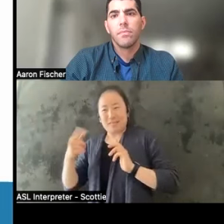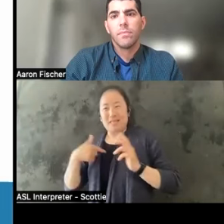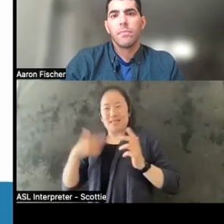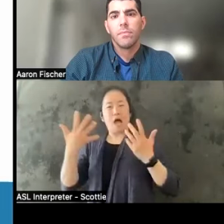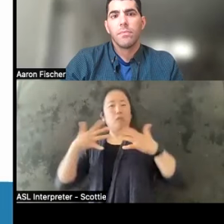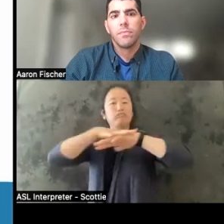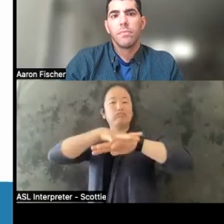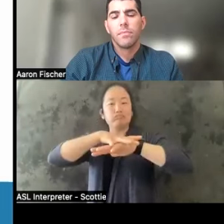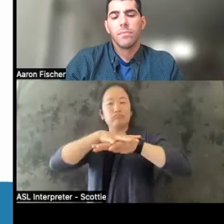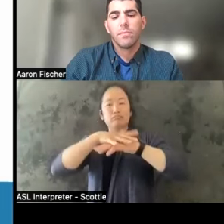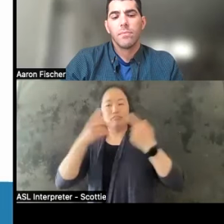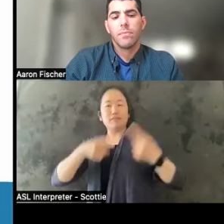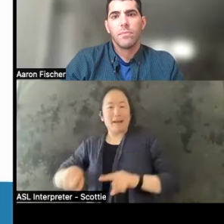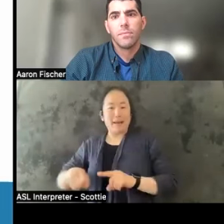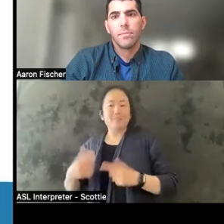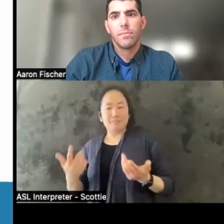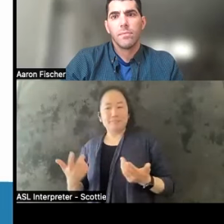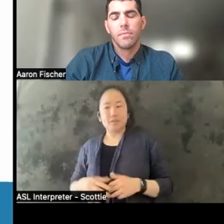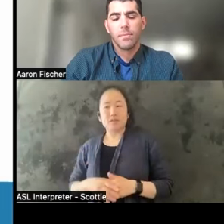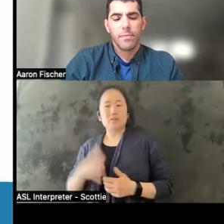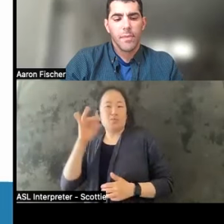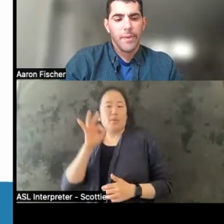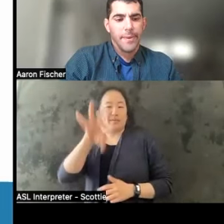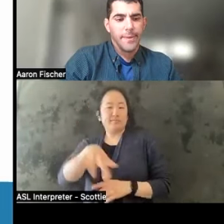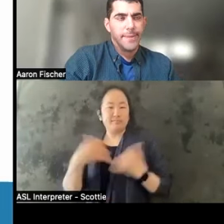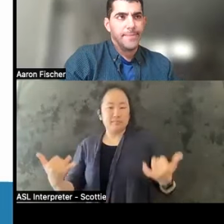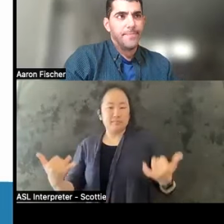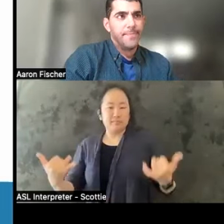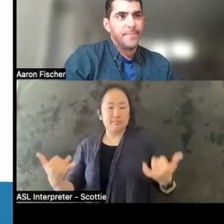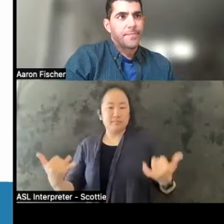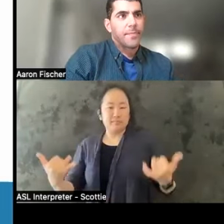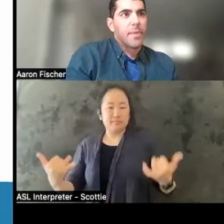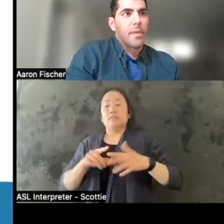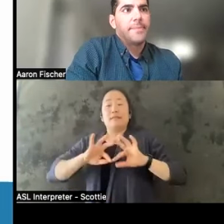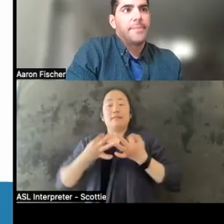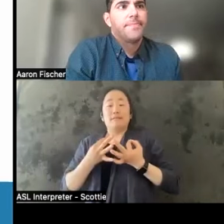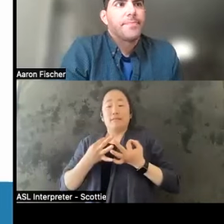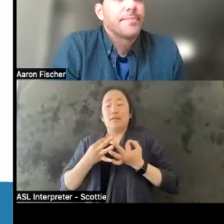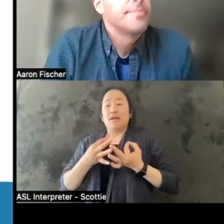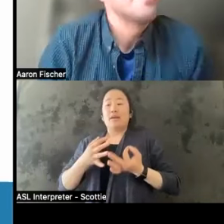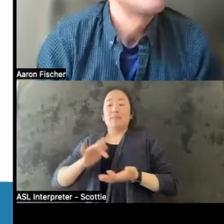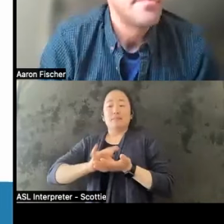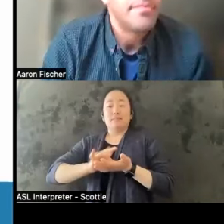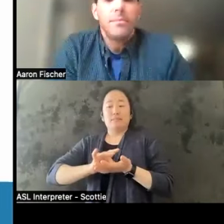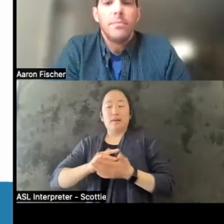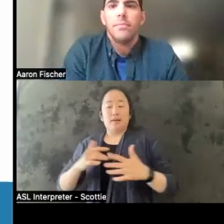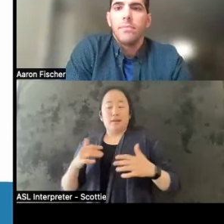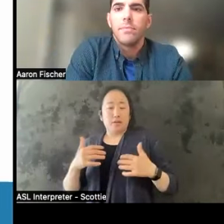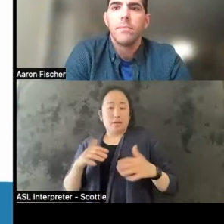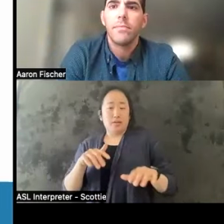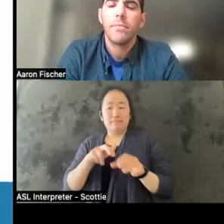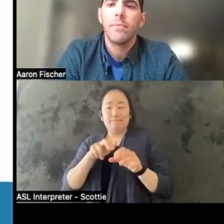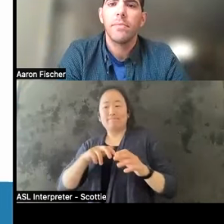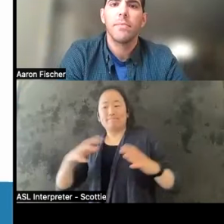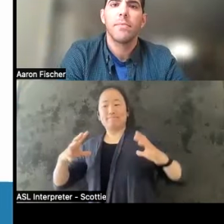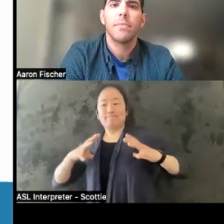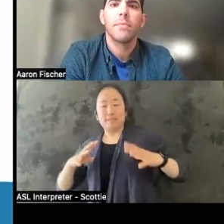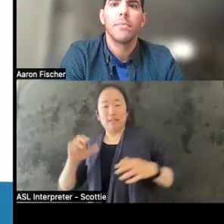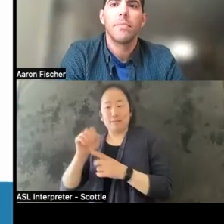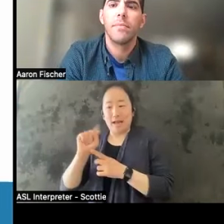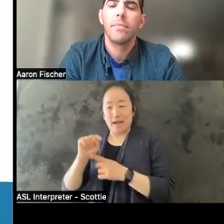in certain circumstances. So we're mentioning it here. The Family Medical Leave Act, FMLA, applies to